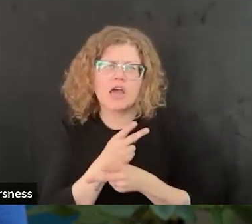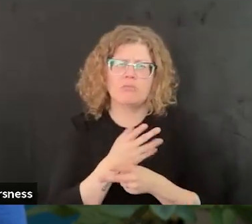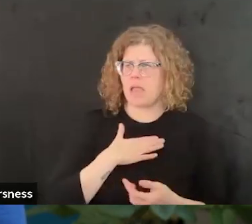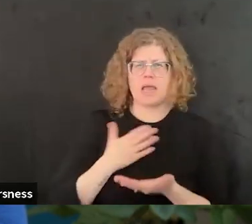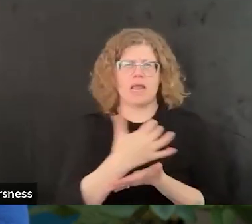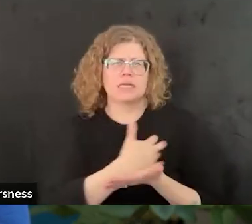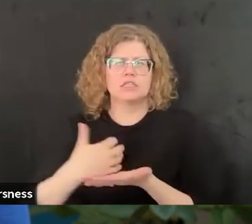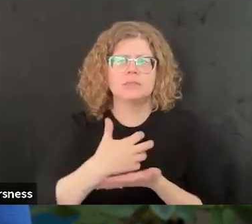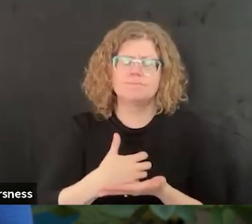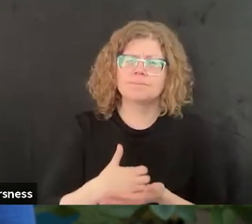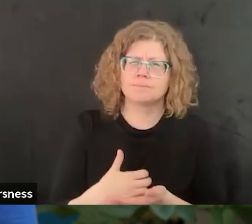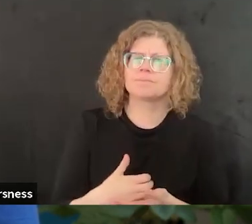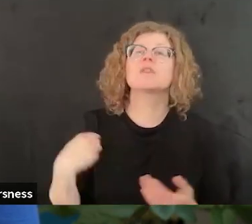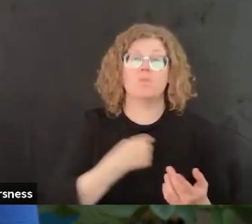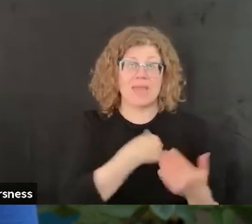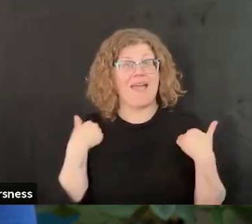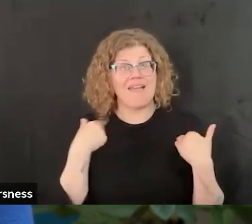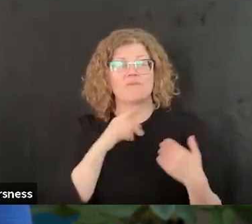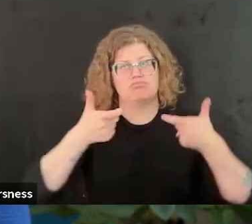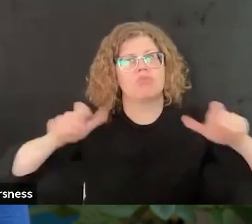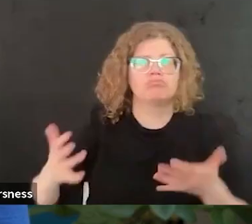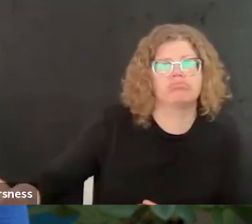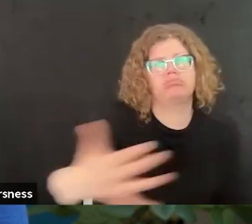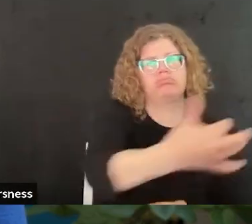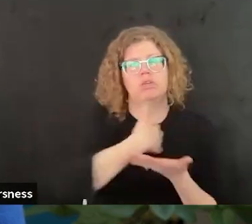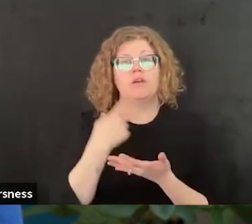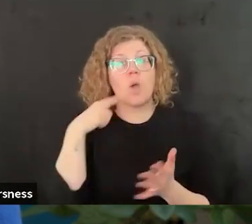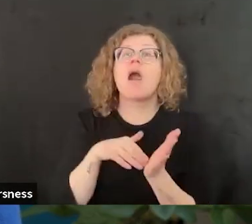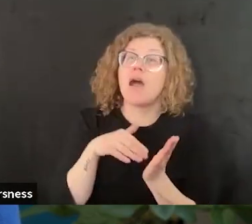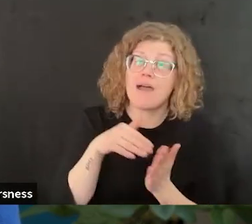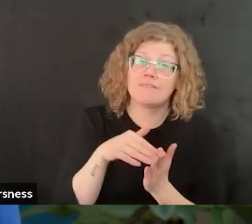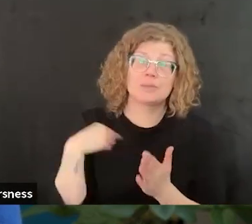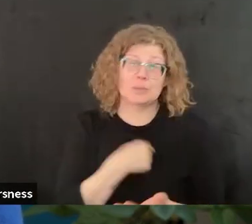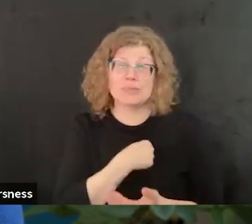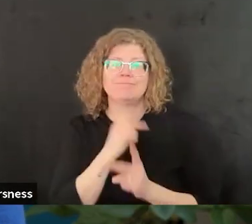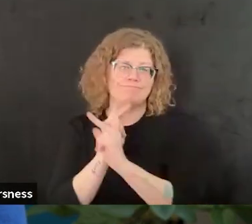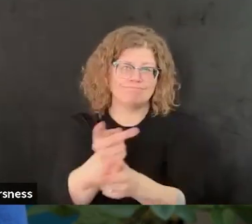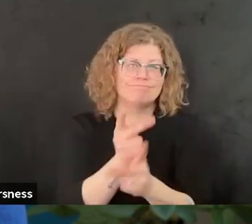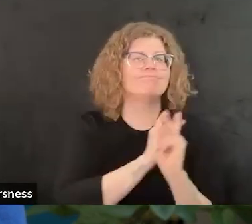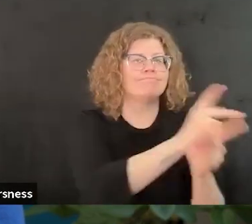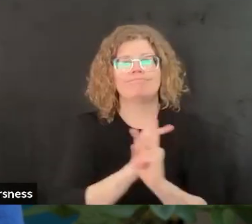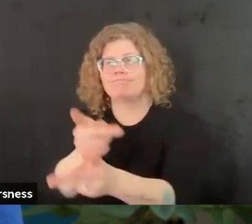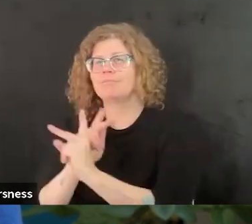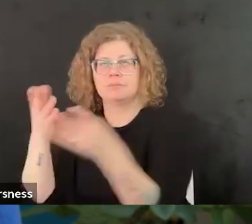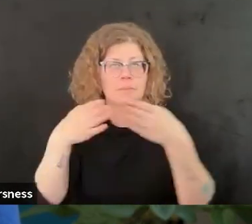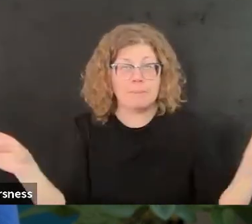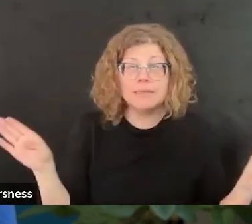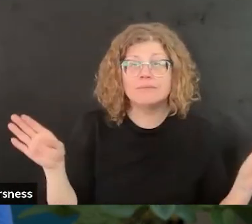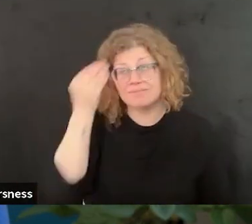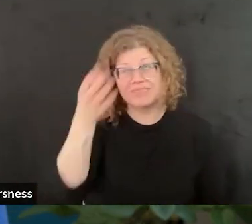after the collection. We have a large collection. A lot of it is out into the public spaces,